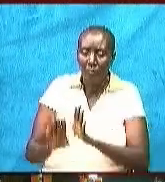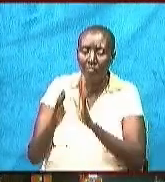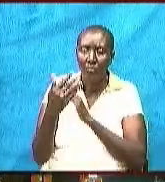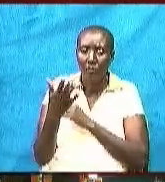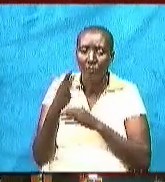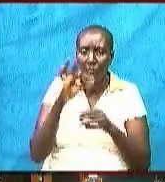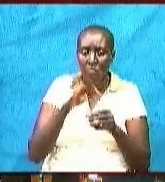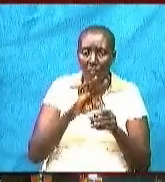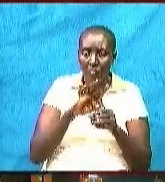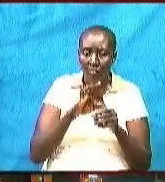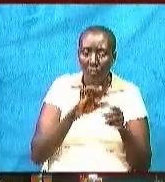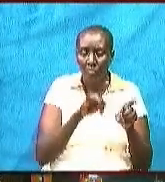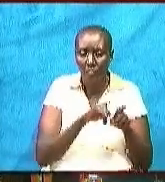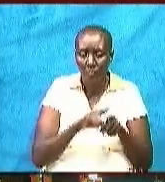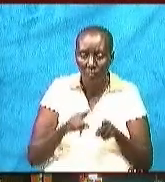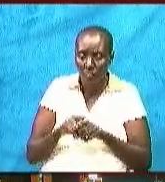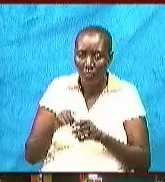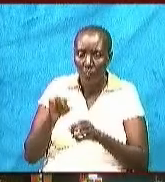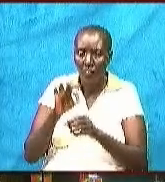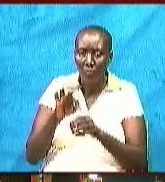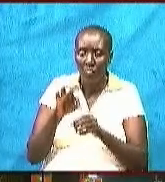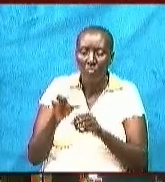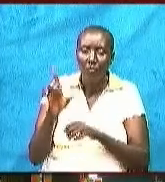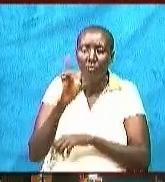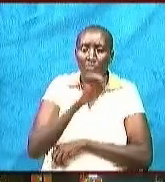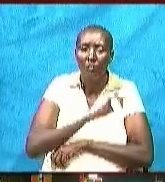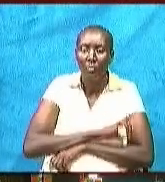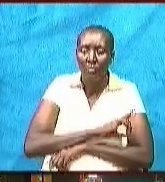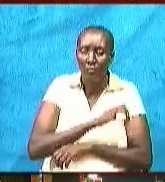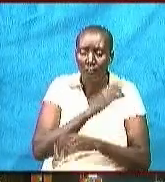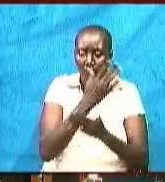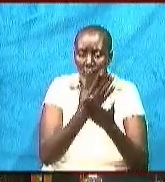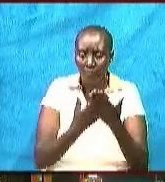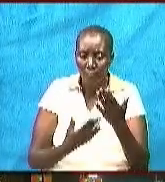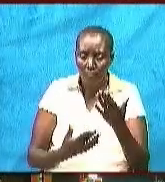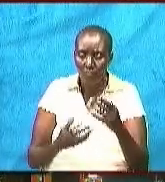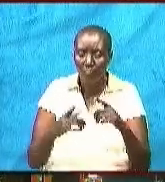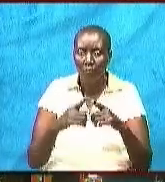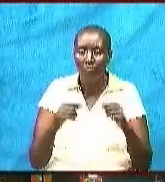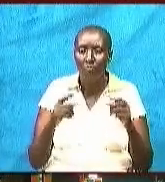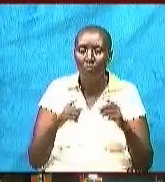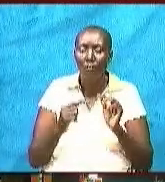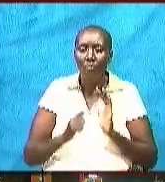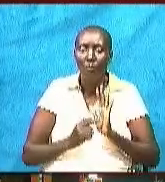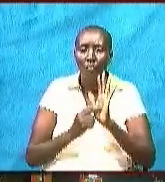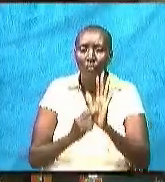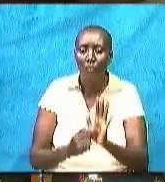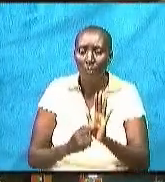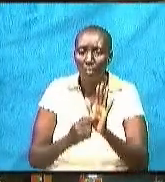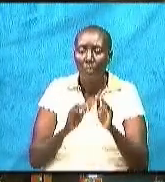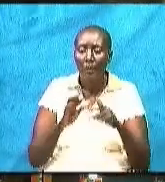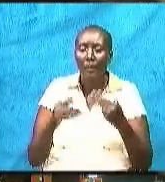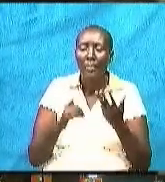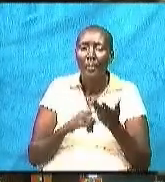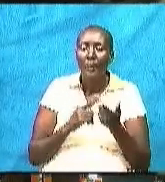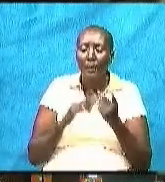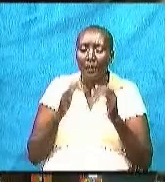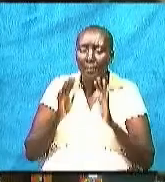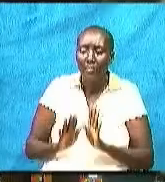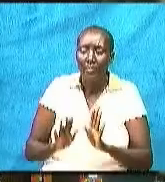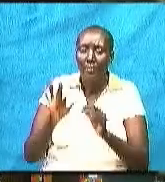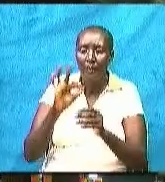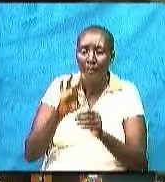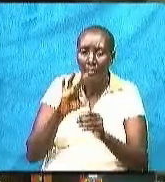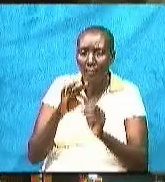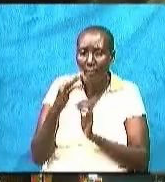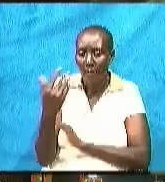polling day diaries, a statement showing the number of rejected ballot papers, and all originals